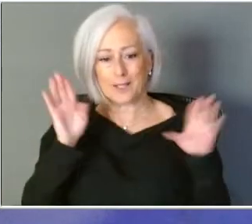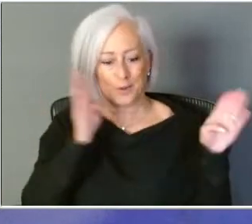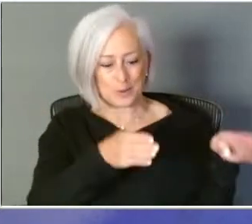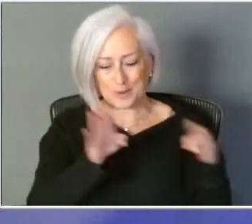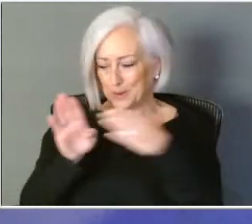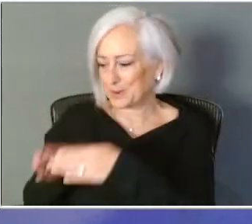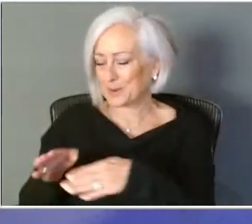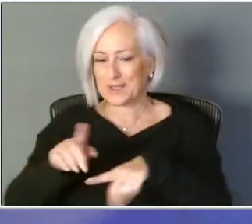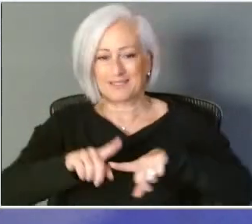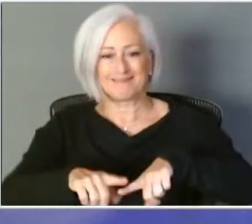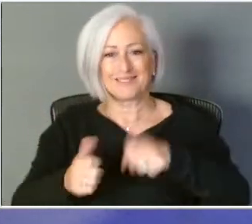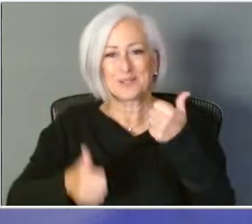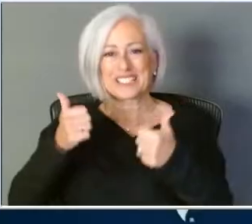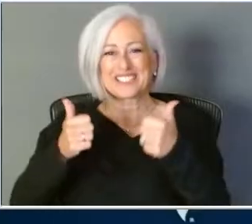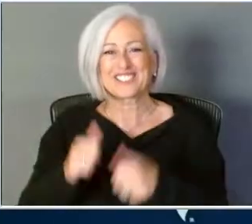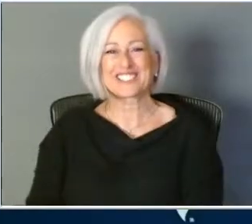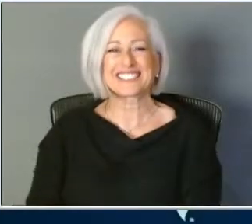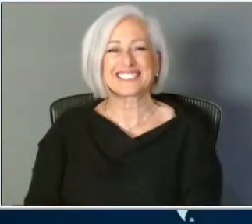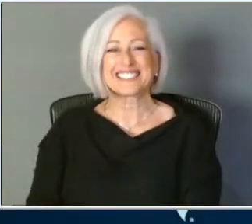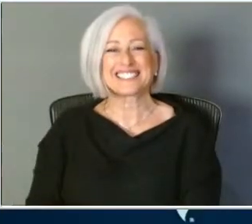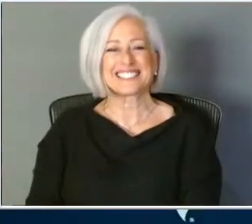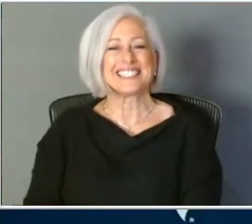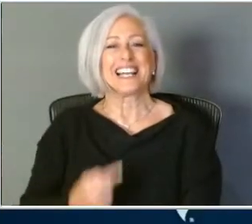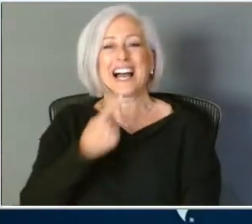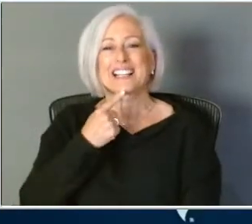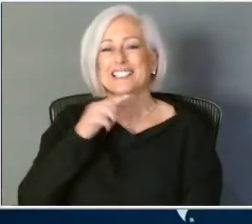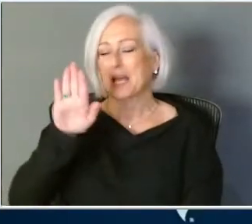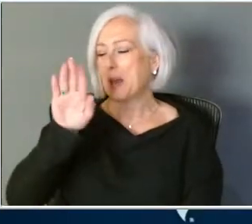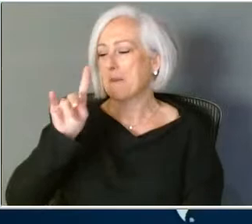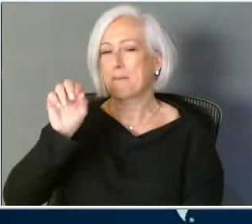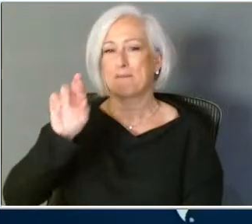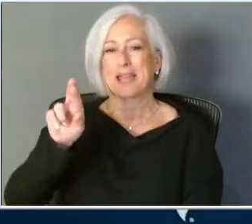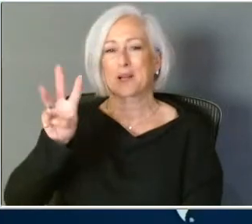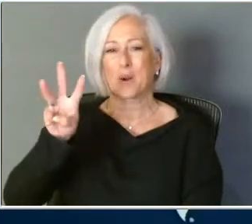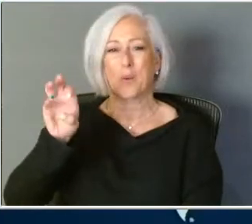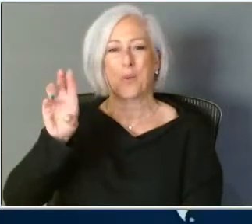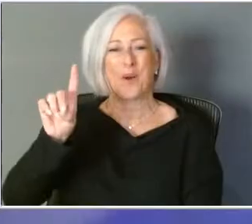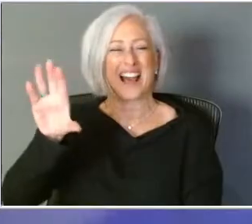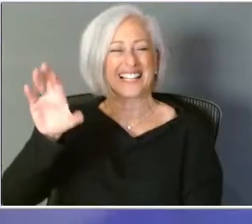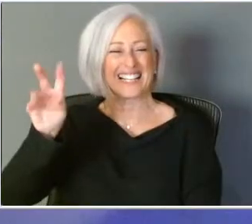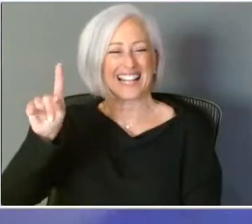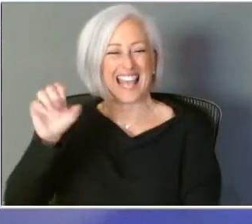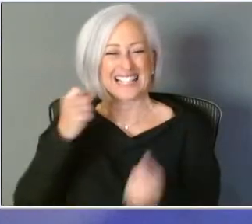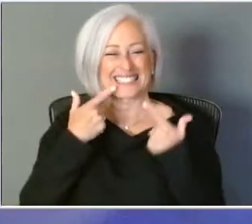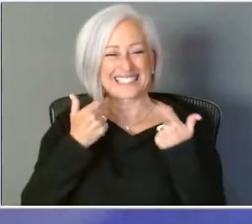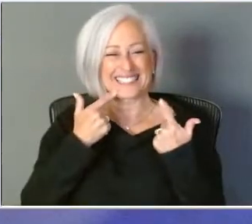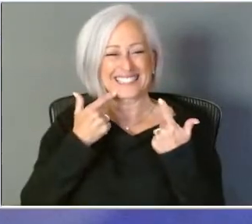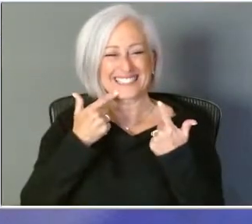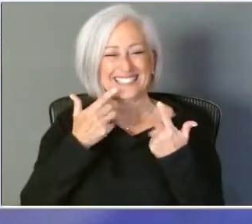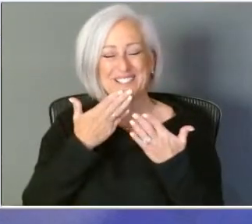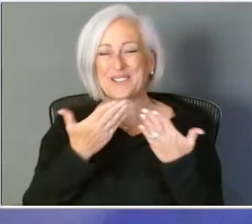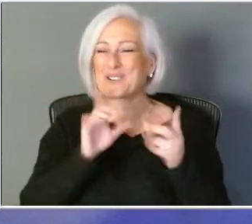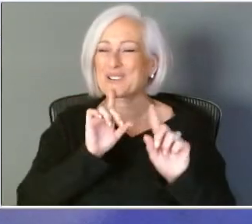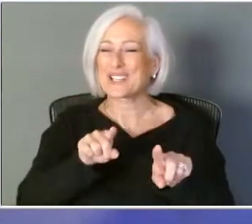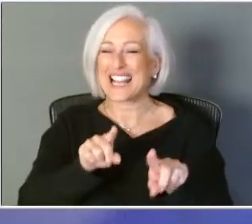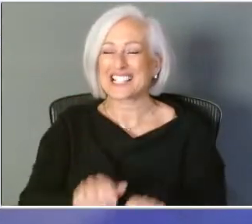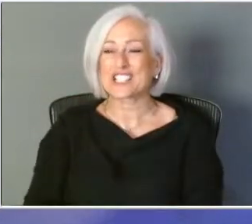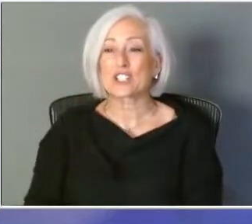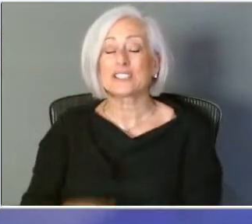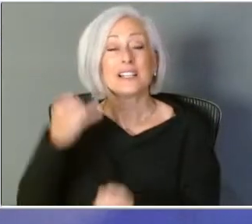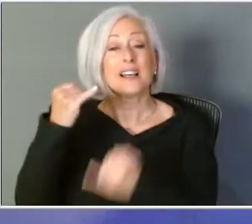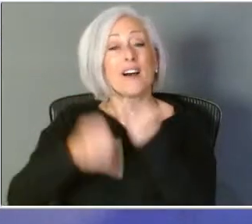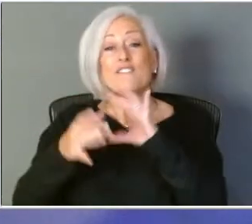answer. Well, to that. I say the Baker Wildcats. Good answer. Very good answer. I want to get final thoughts. This is just a